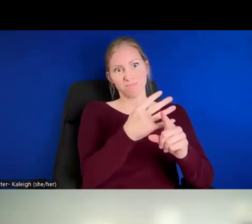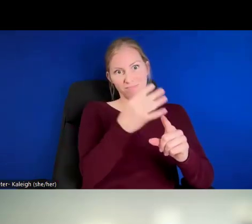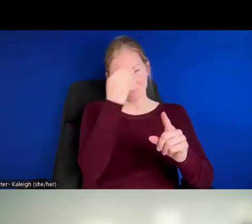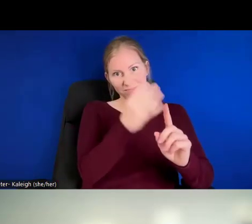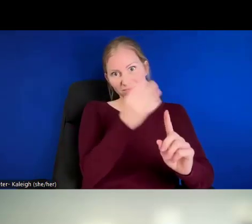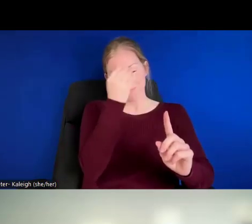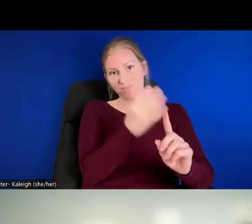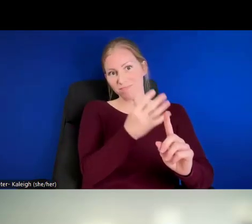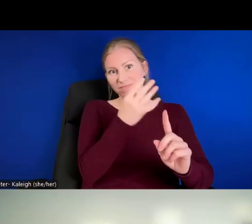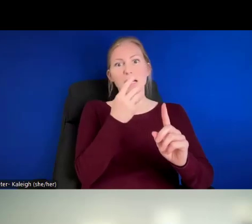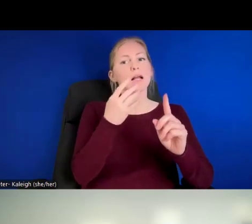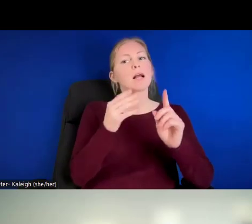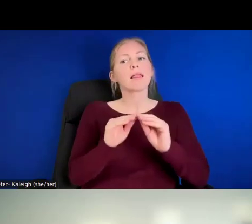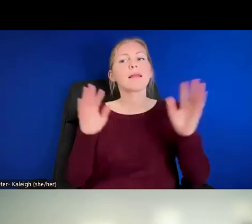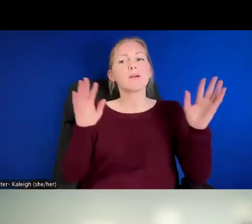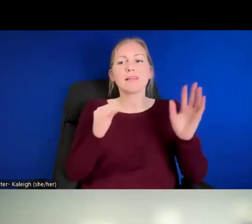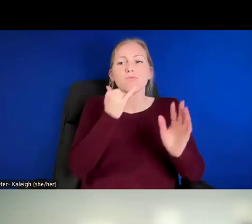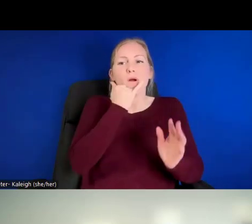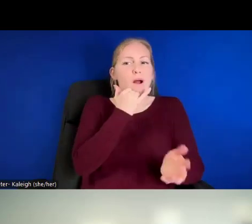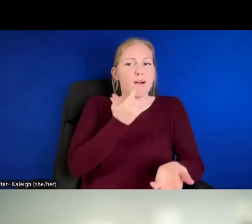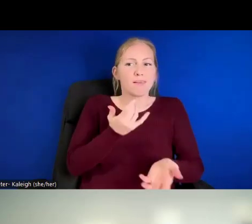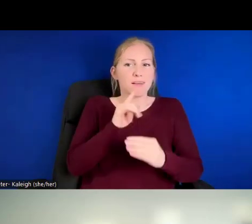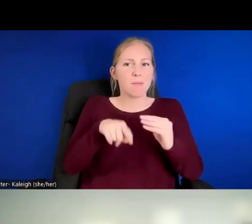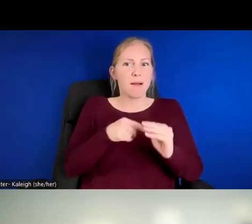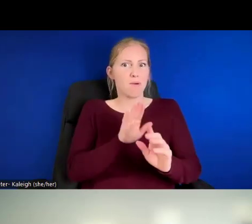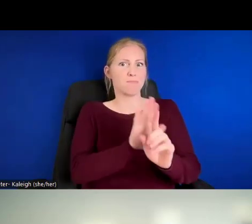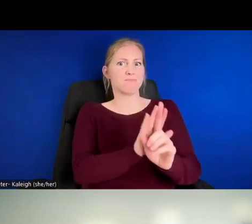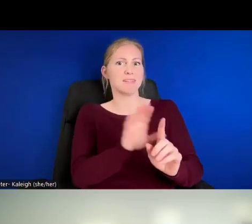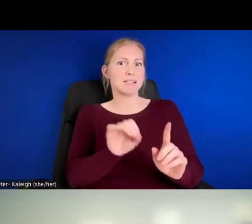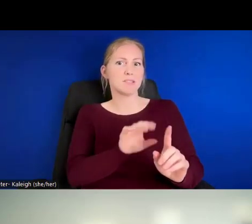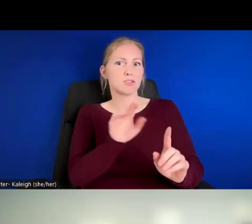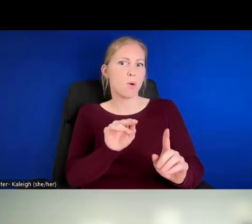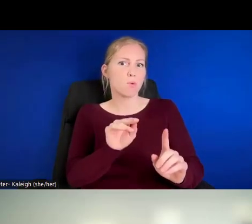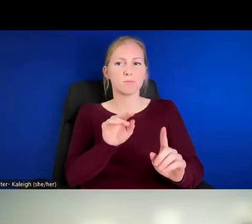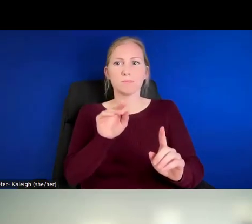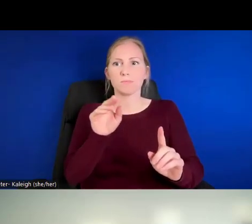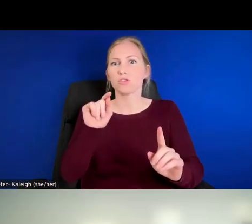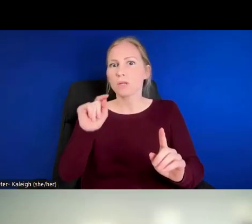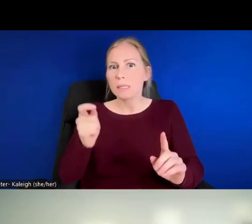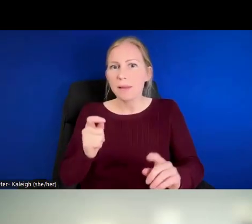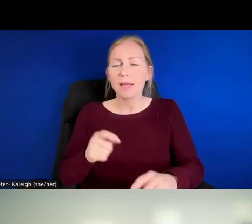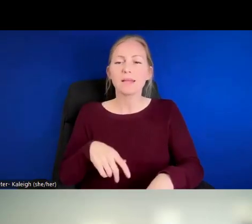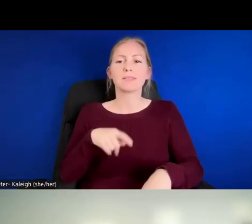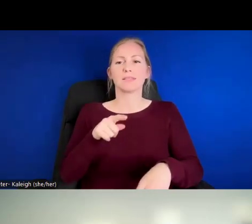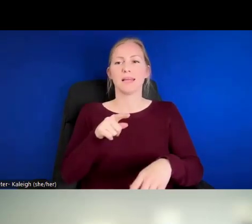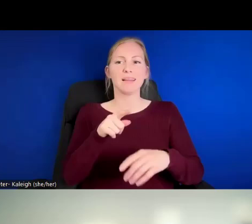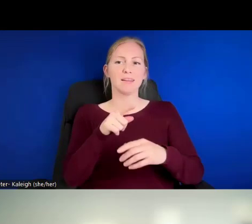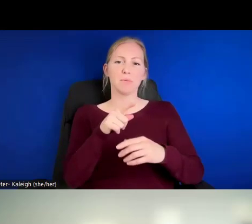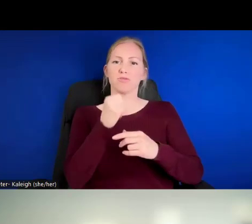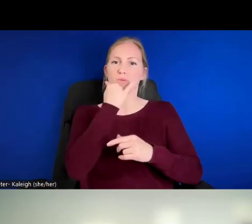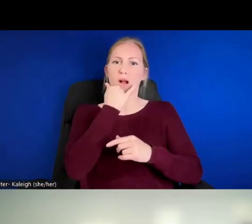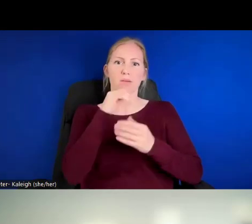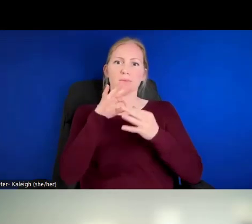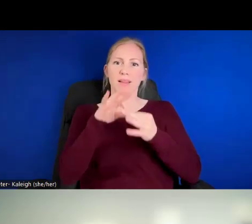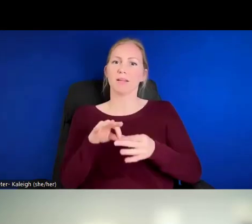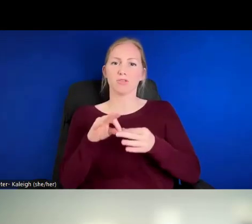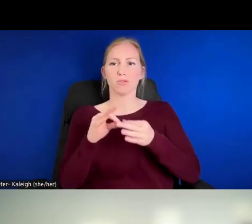were clearly inaccurate about his treatment and inaccurate about the legality of his